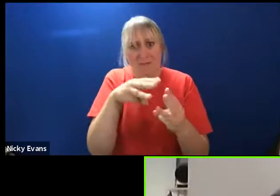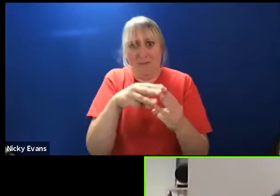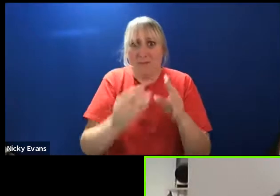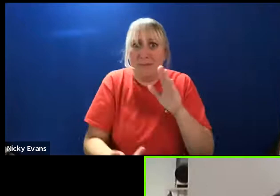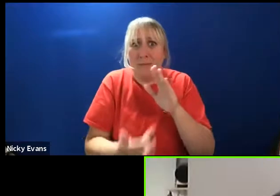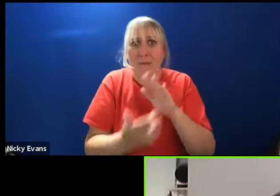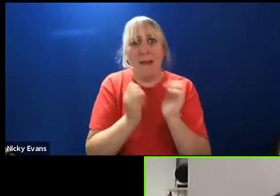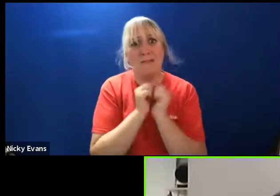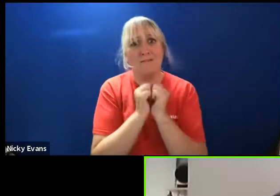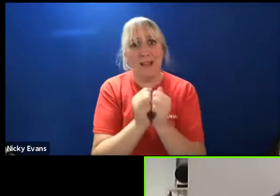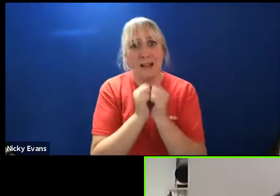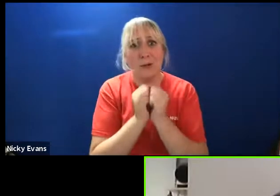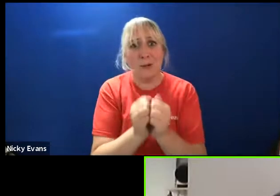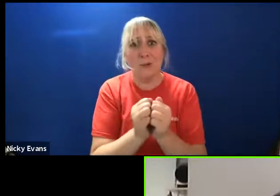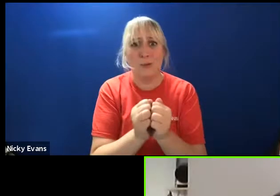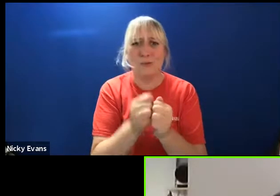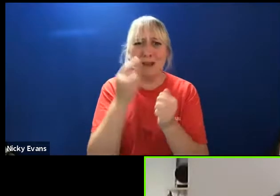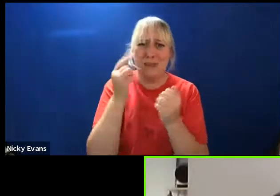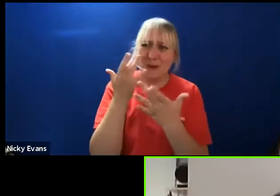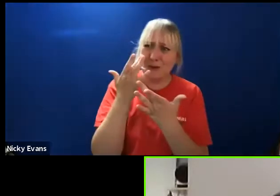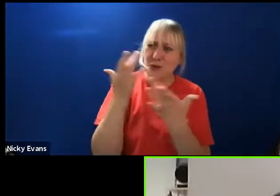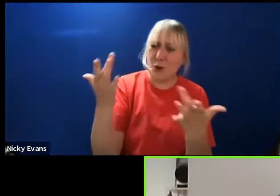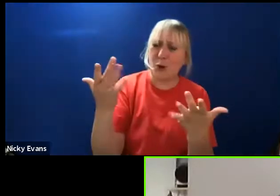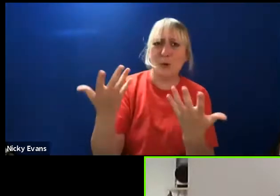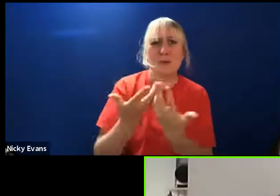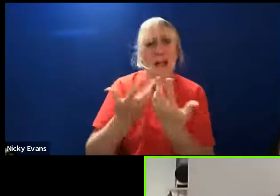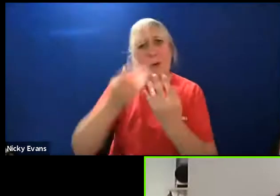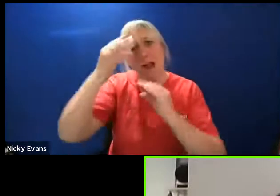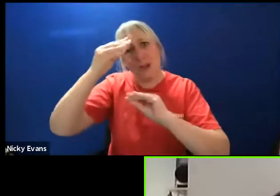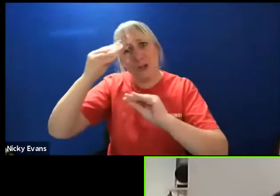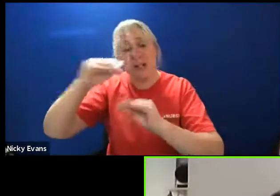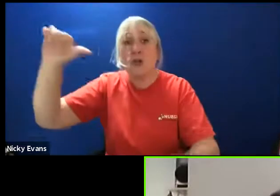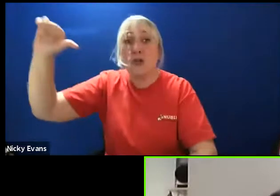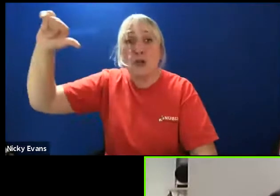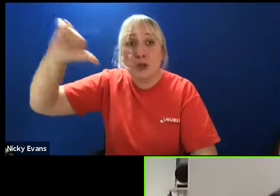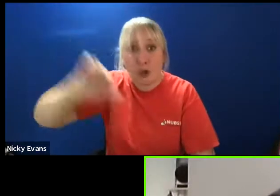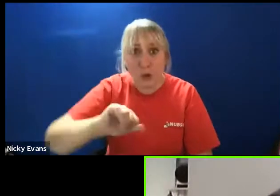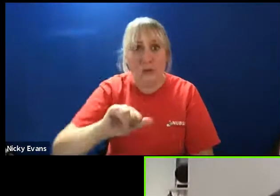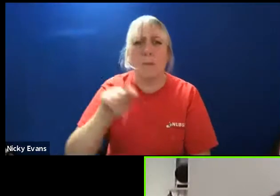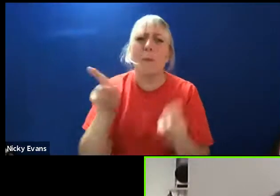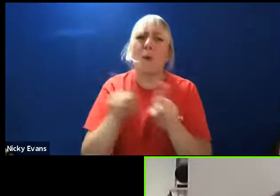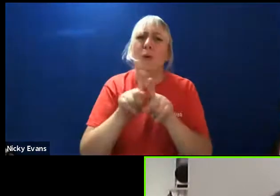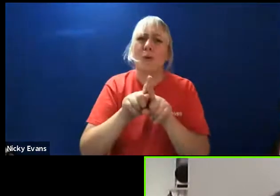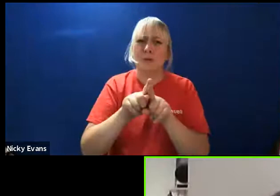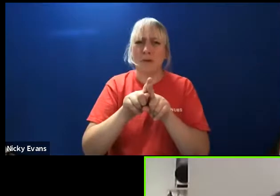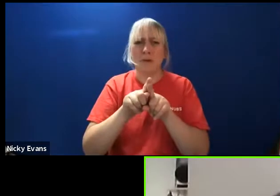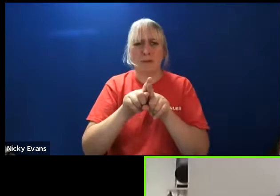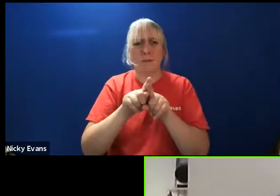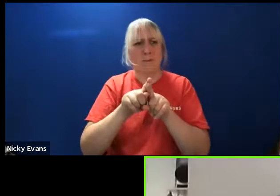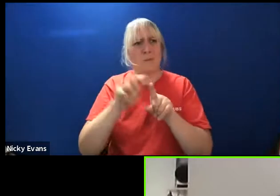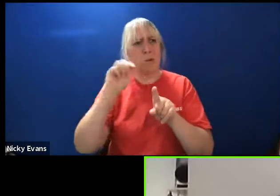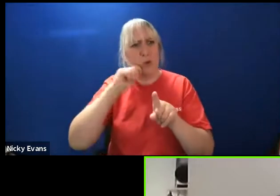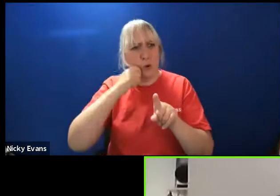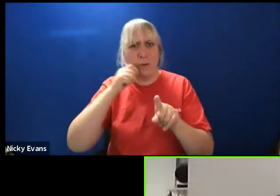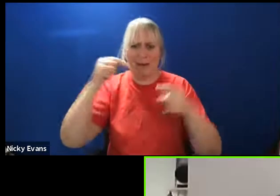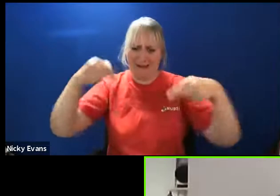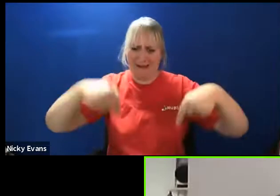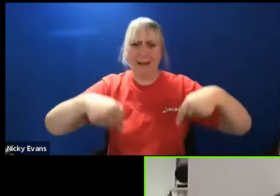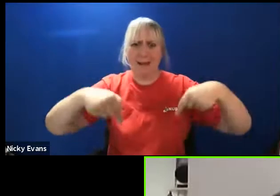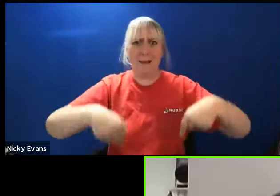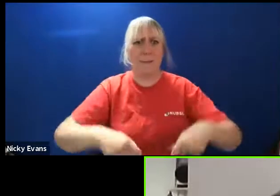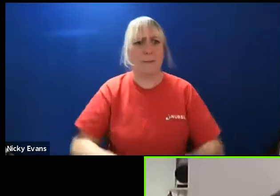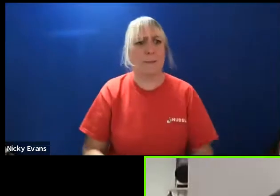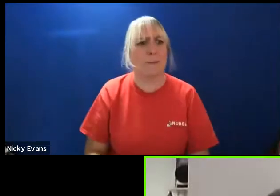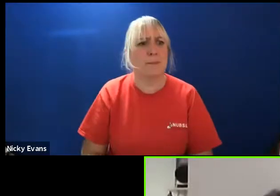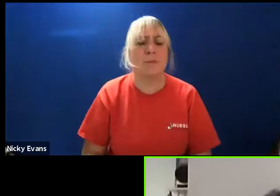and it's a shining example of how education could and really should be. There was a real passion within all of